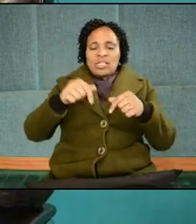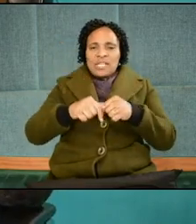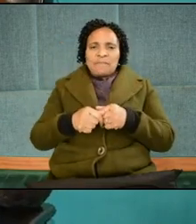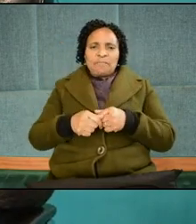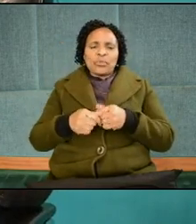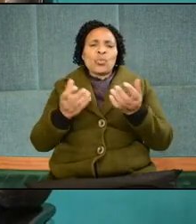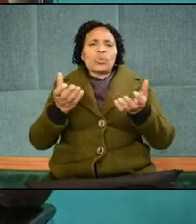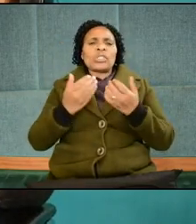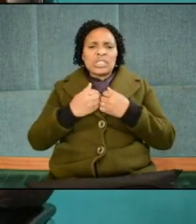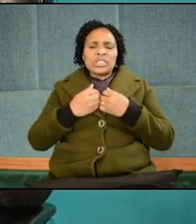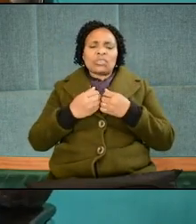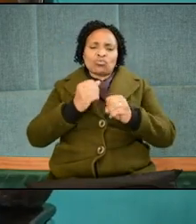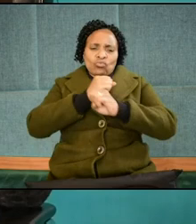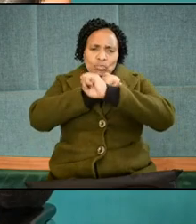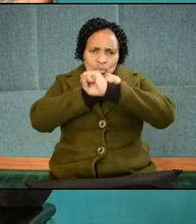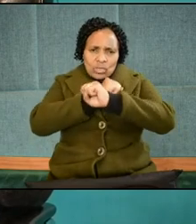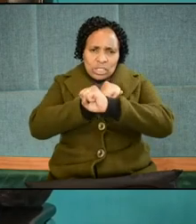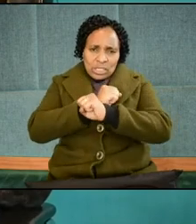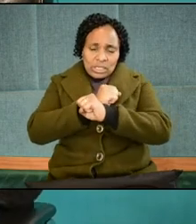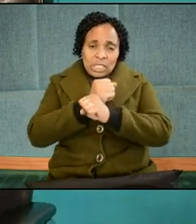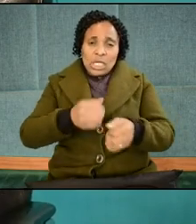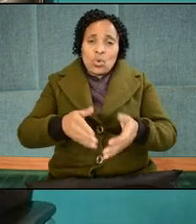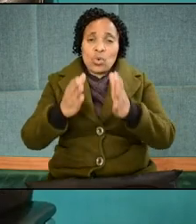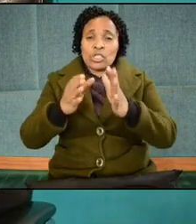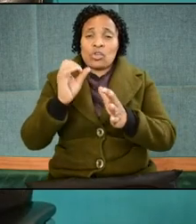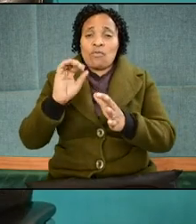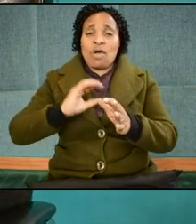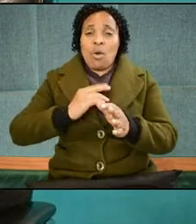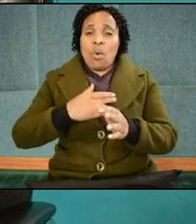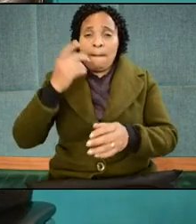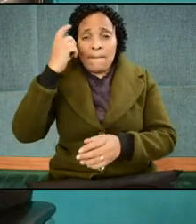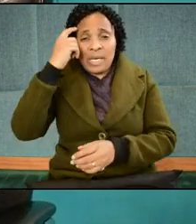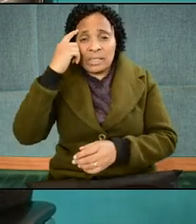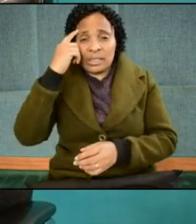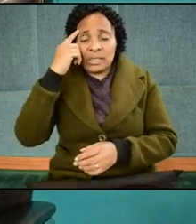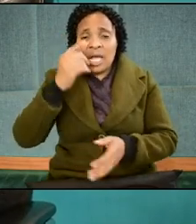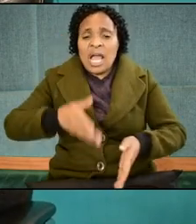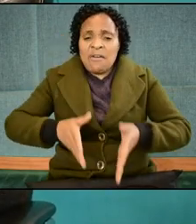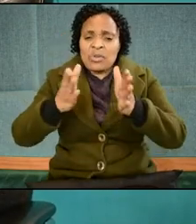we need to guard the avenues of our minds. And what are the avenues of our minds?